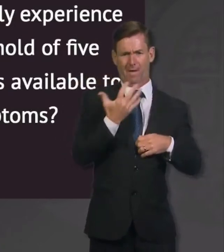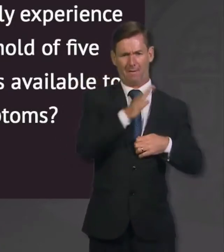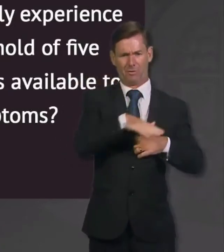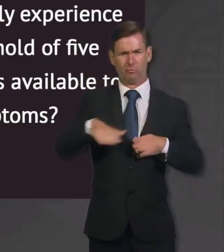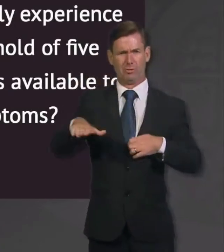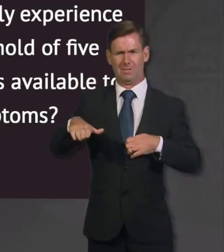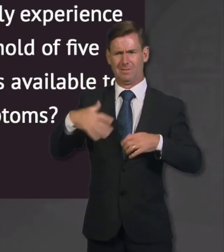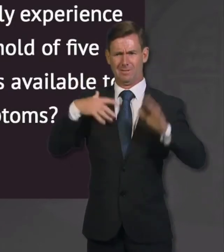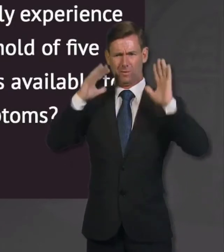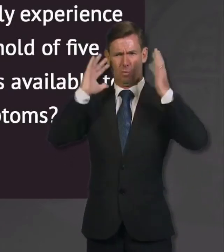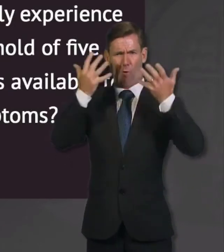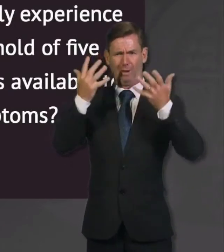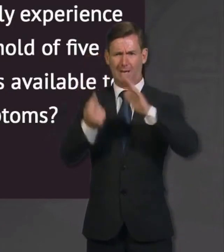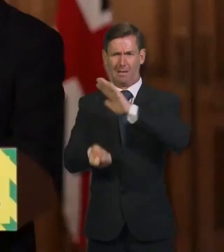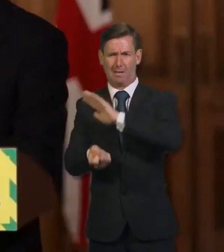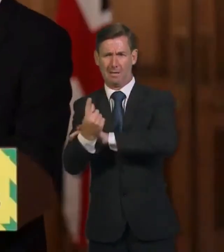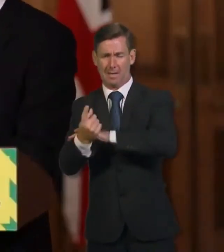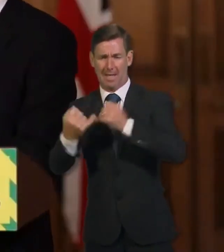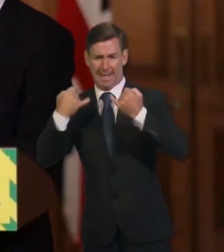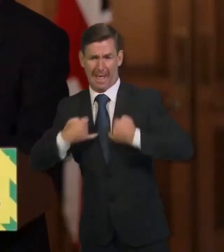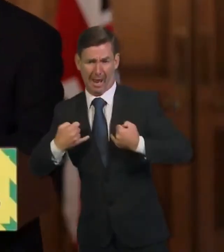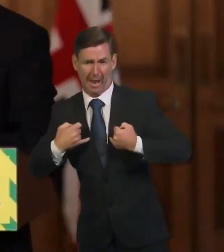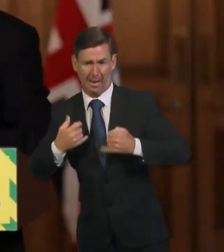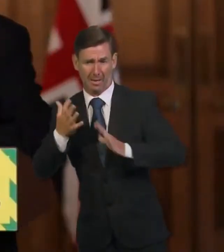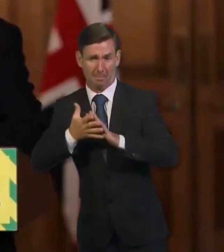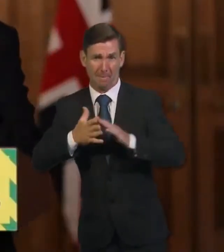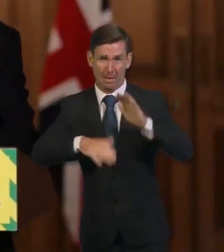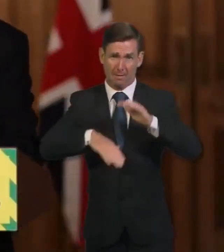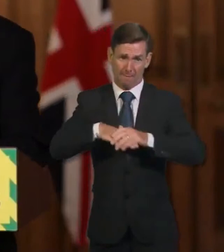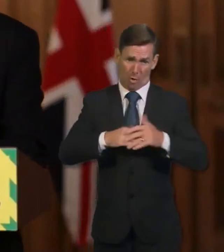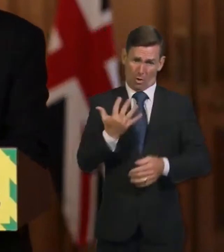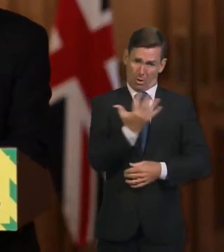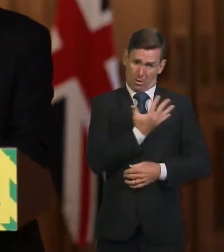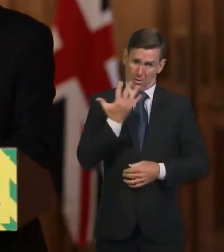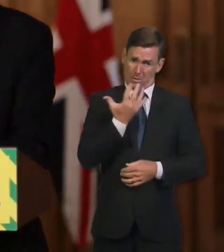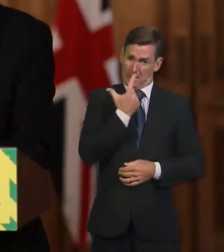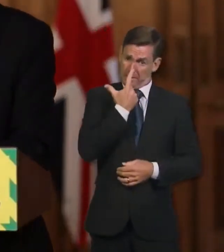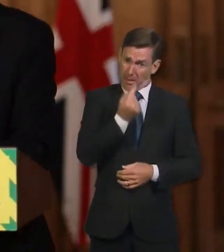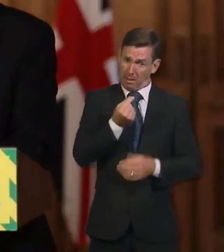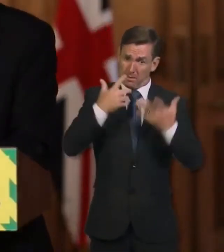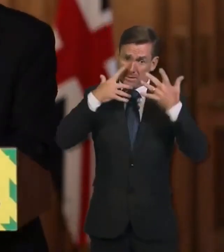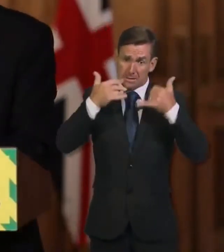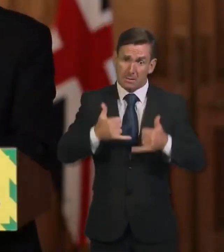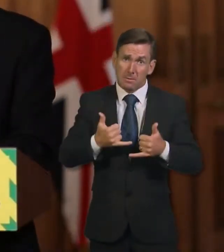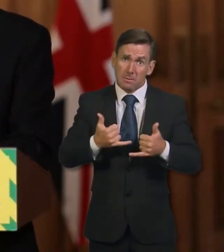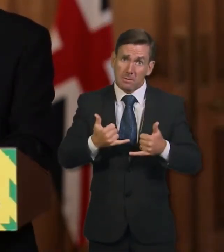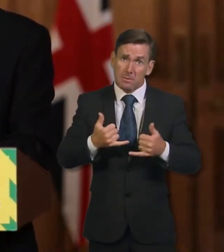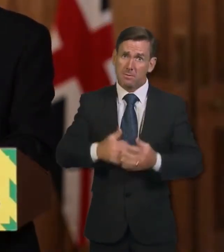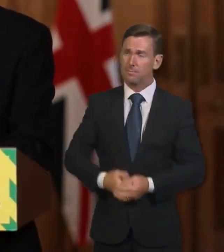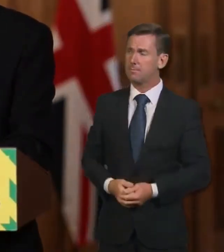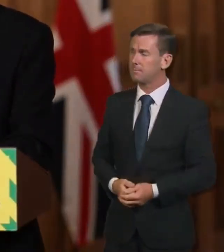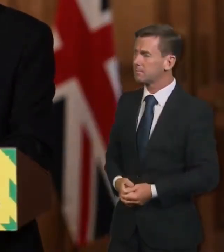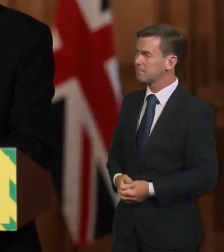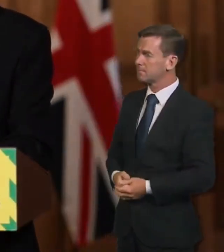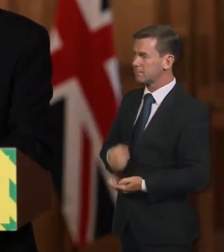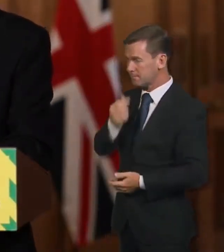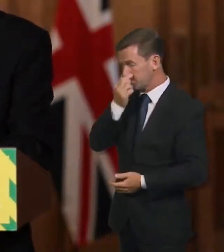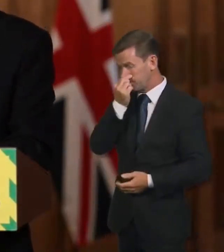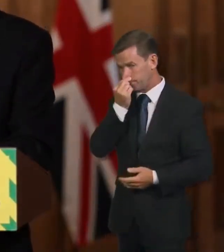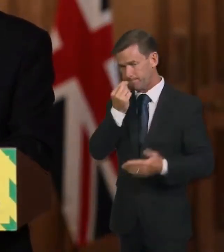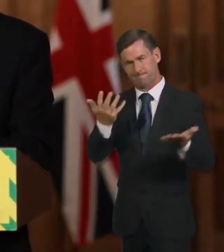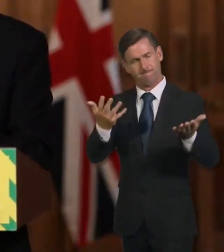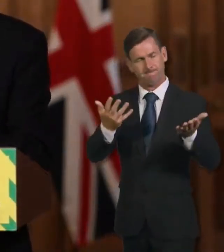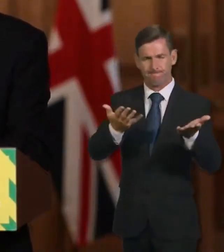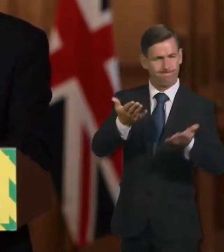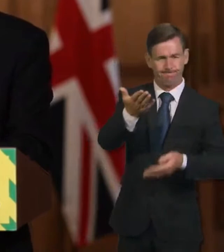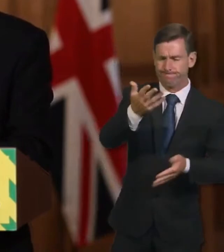one child has symptoms? Well, look, Victoria, you're absolutely right to have concerns. Of course, we all have concerns.